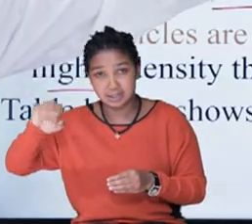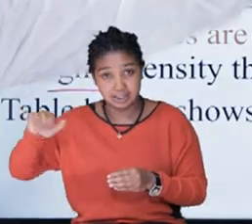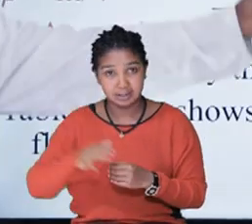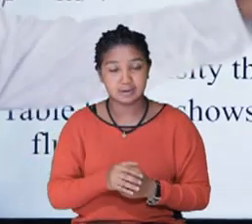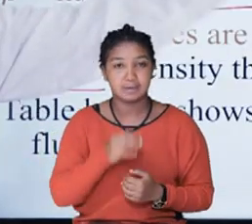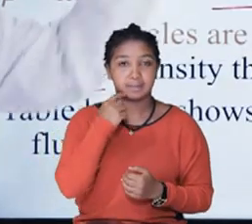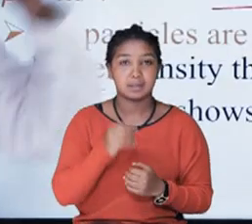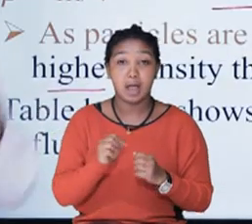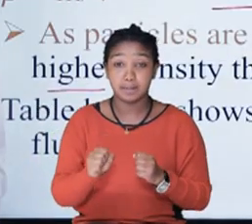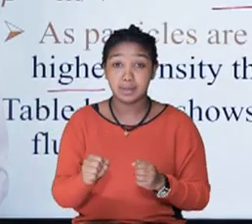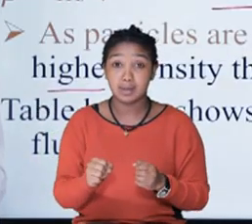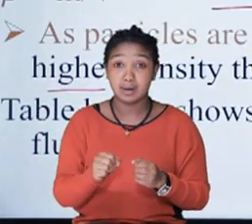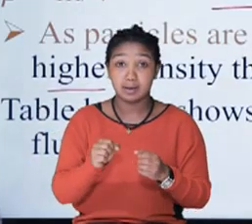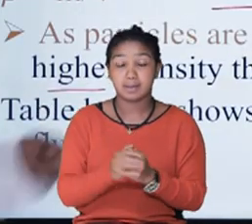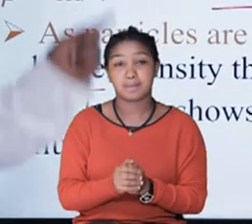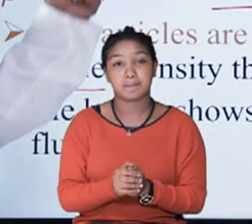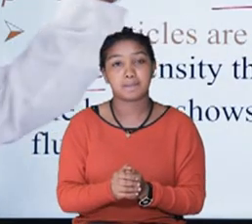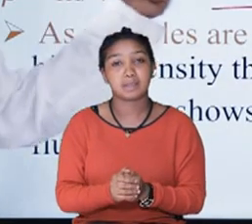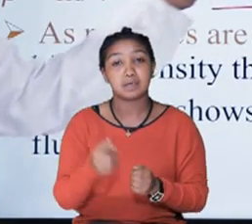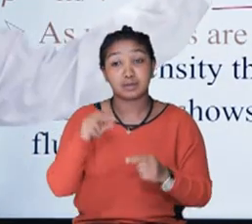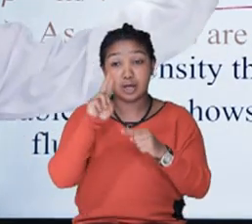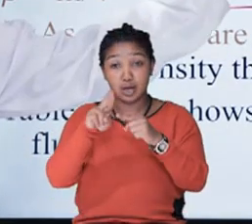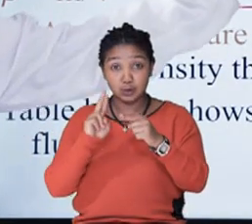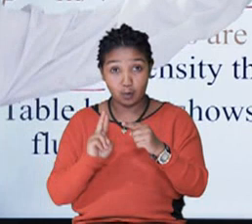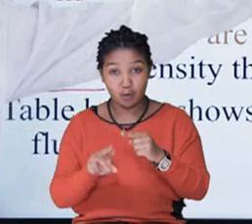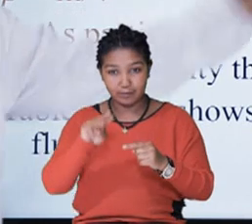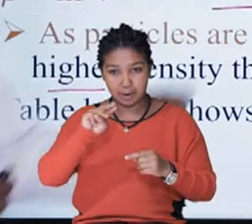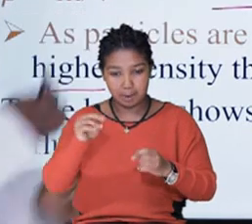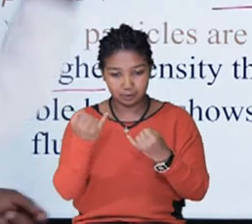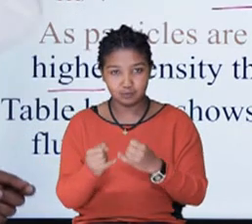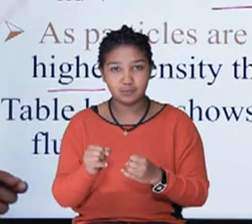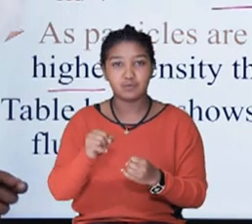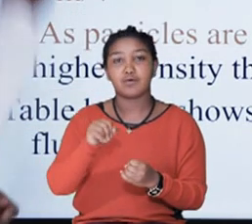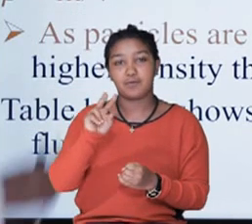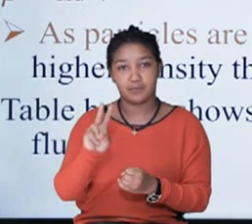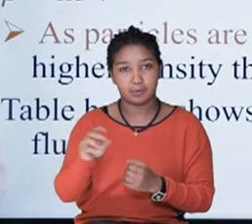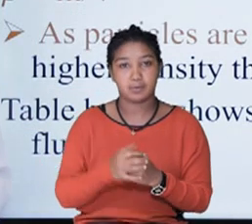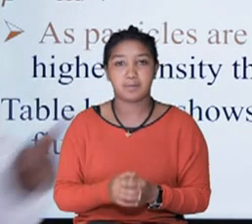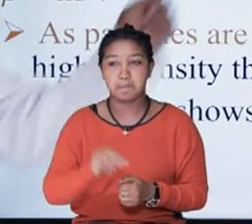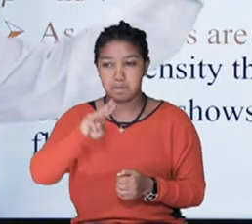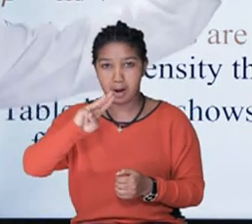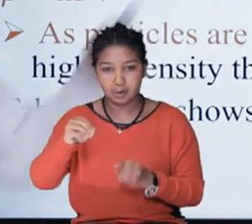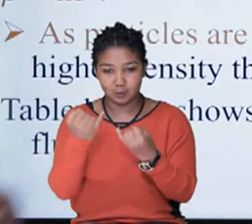density of any fluid can be calculated as the ratio of the mass to the volume.